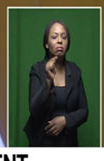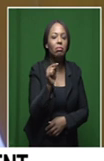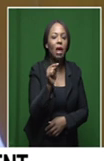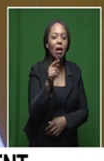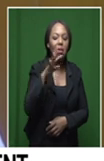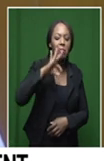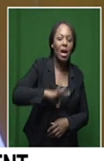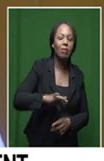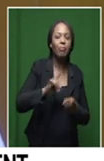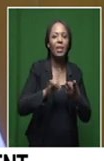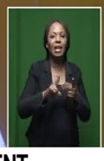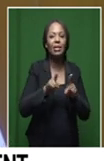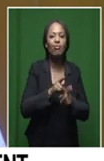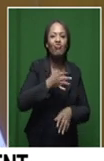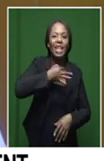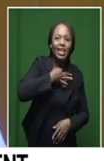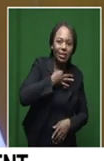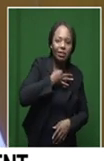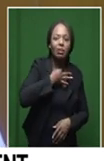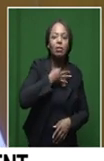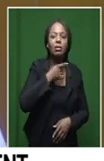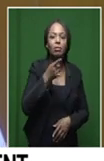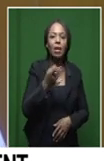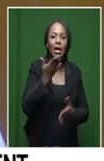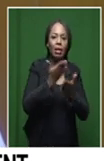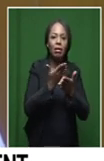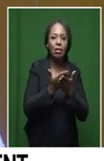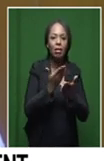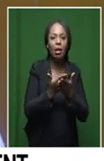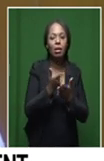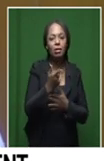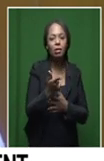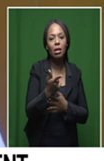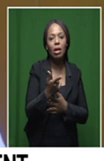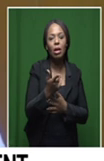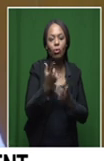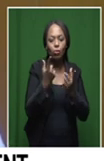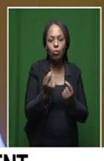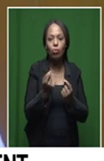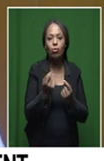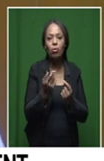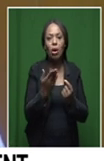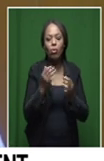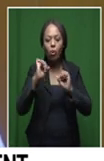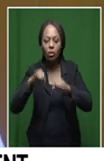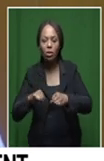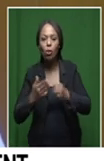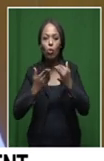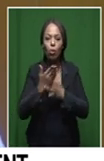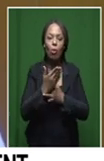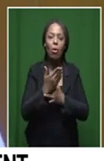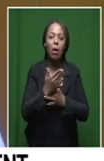and the risks, can consent to medical treatment and should consent to their own